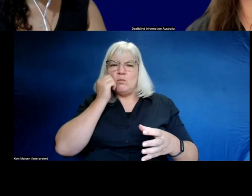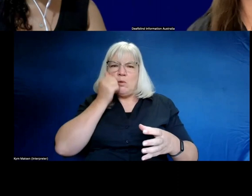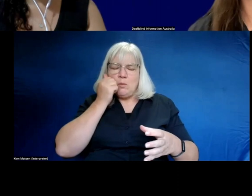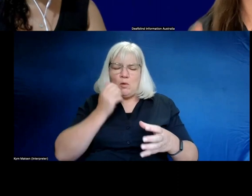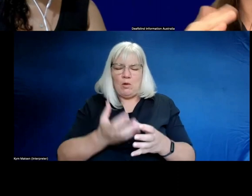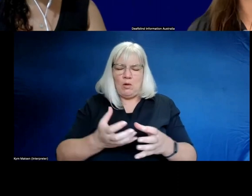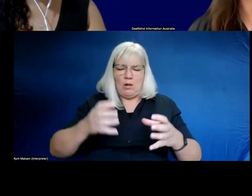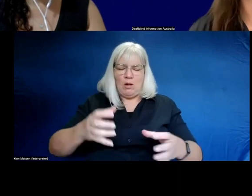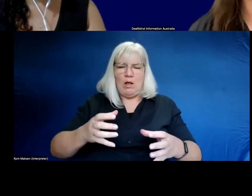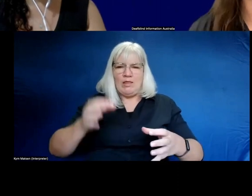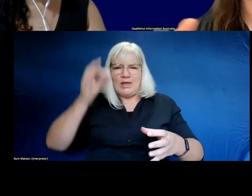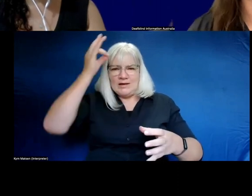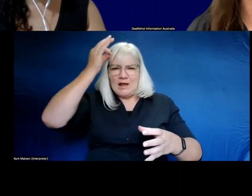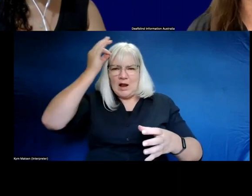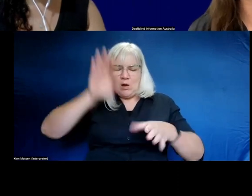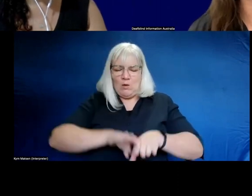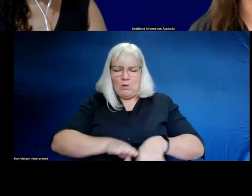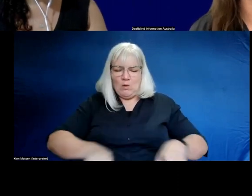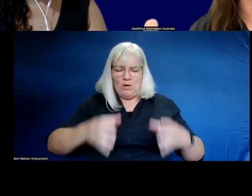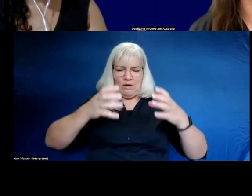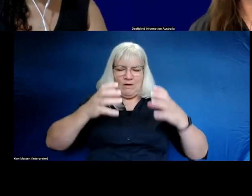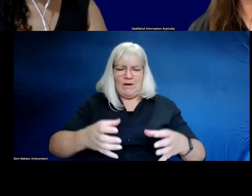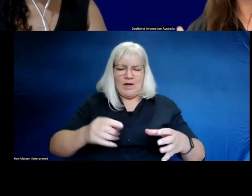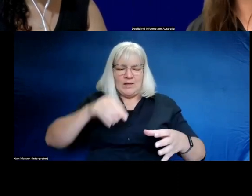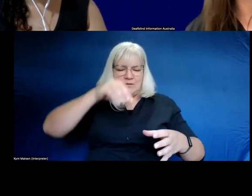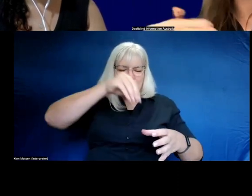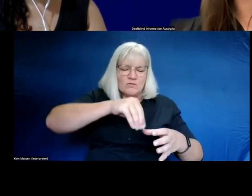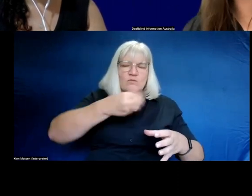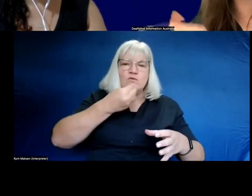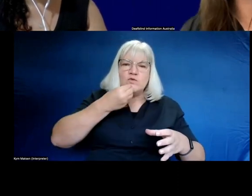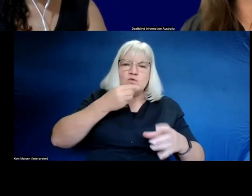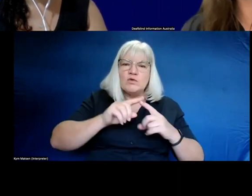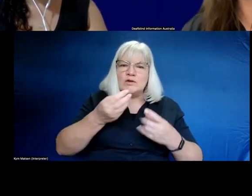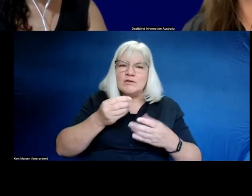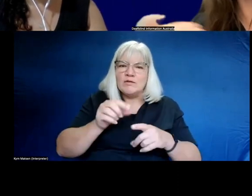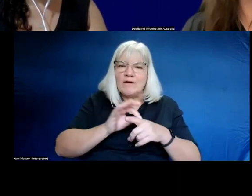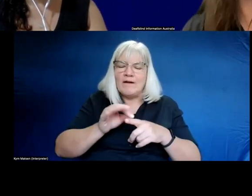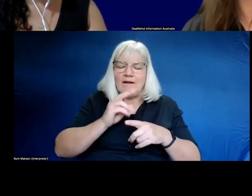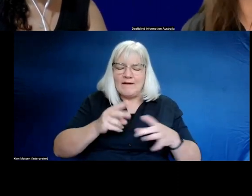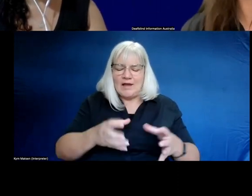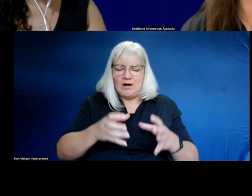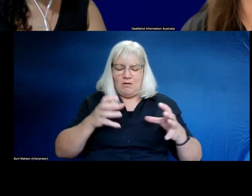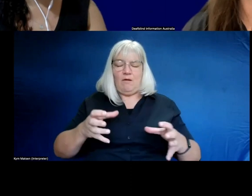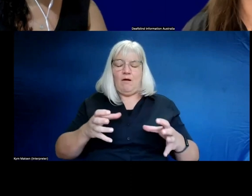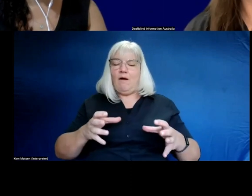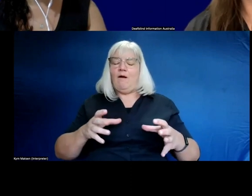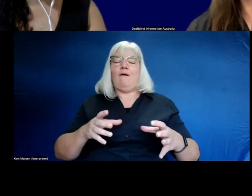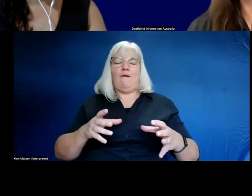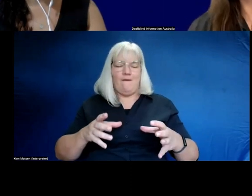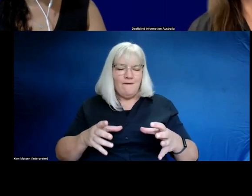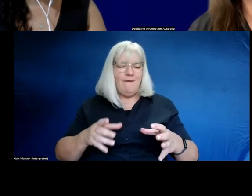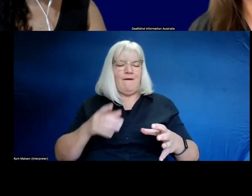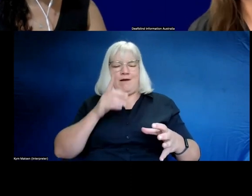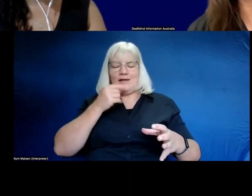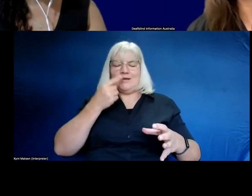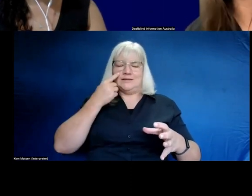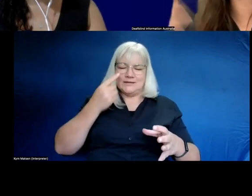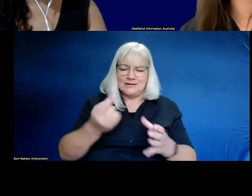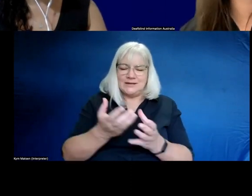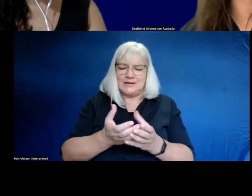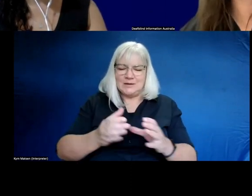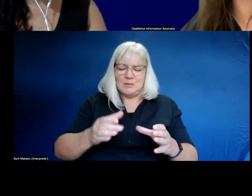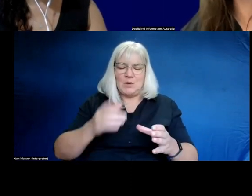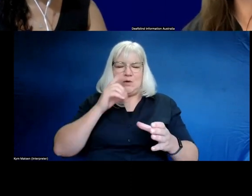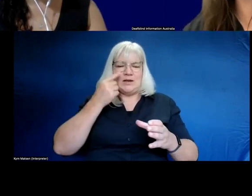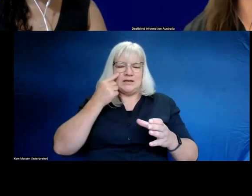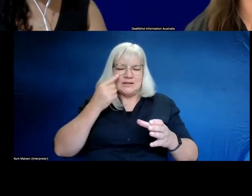yellow placemat. So again, that use of contrast to go, okay, well, this will help you see the food as well. But